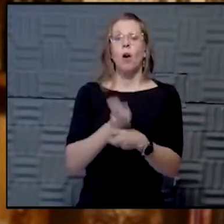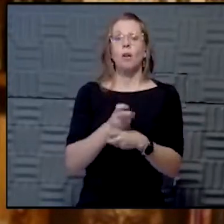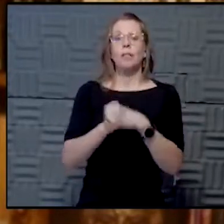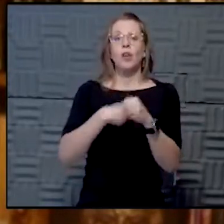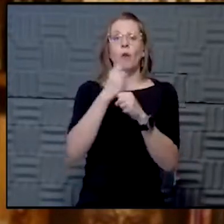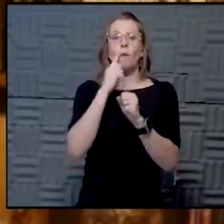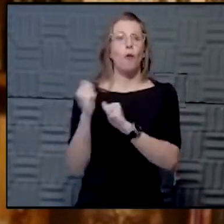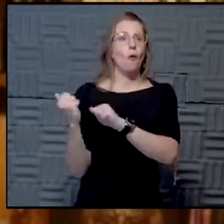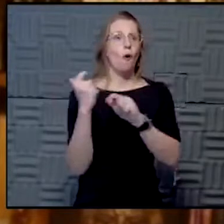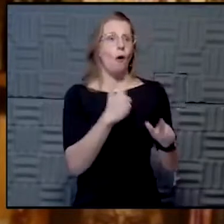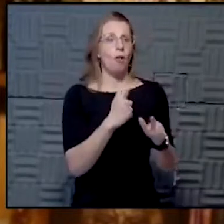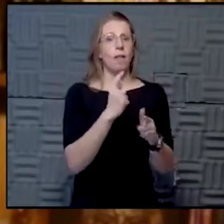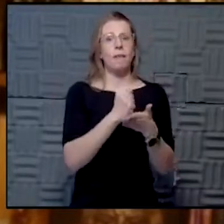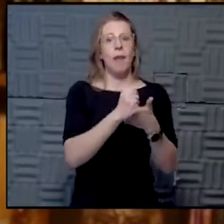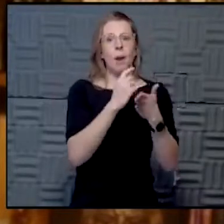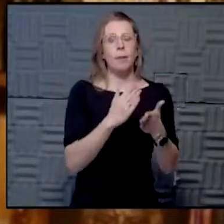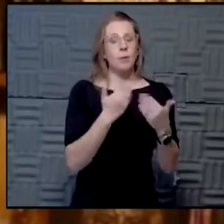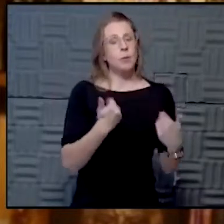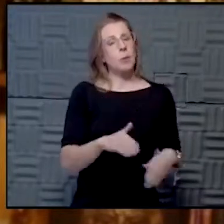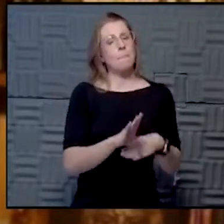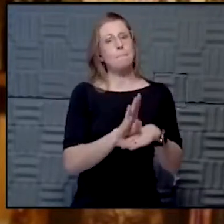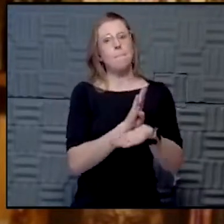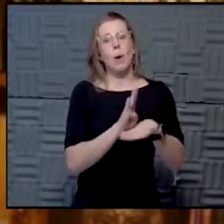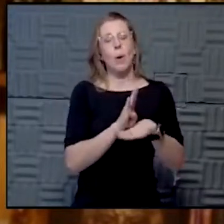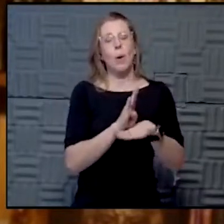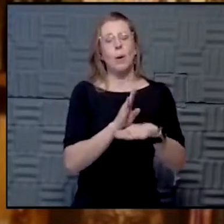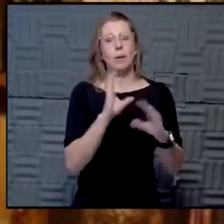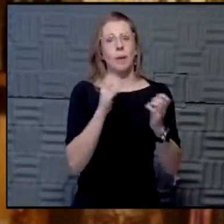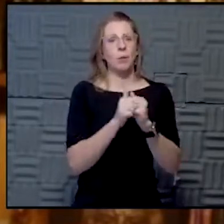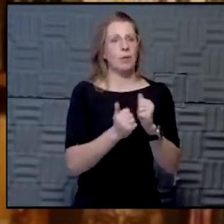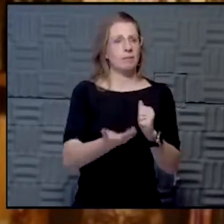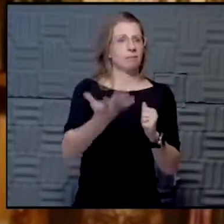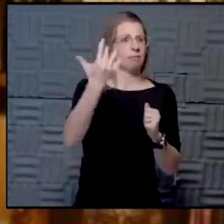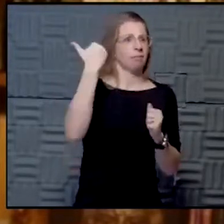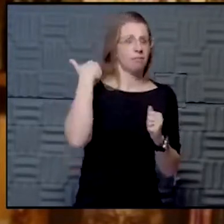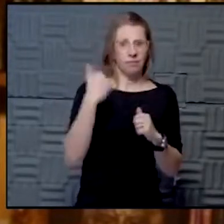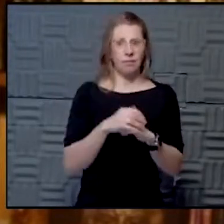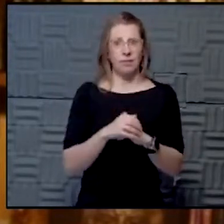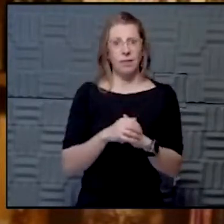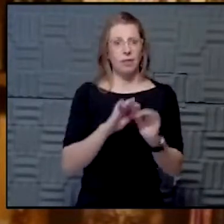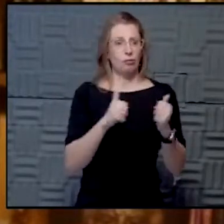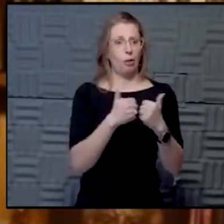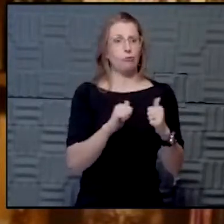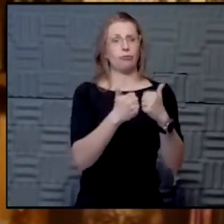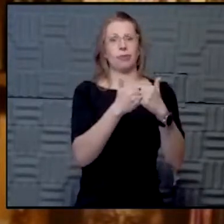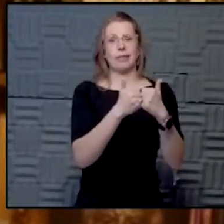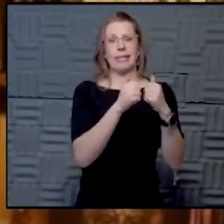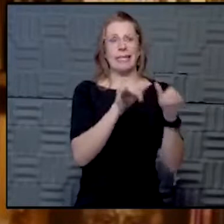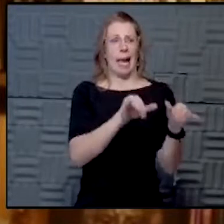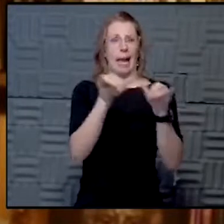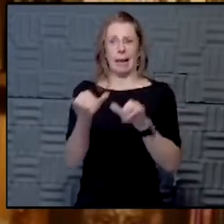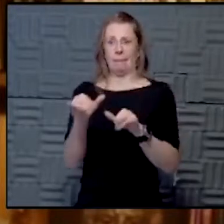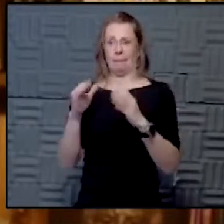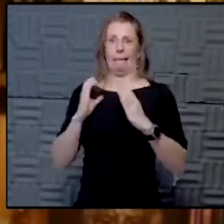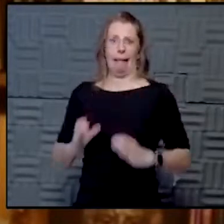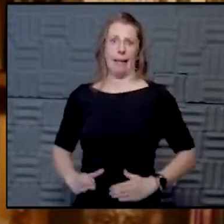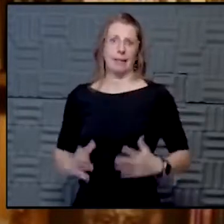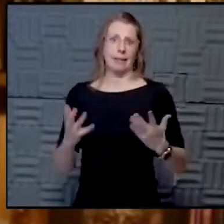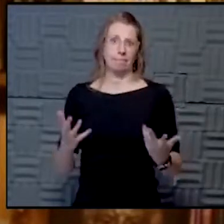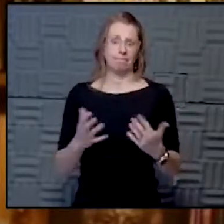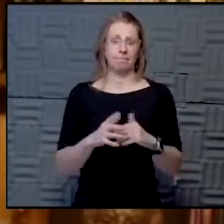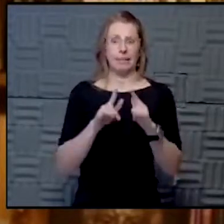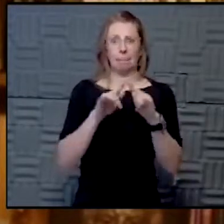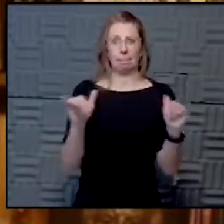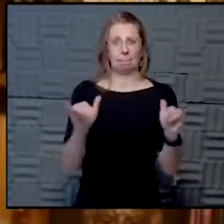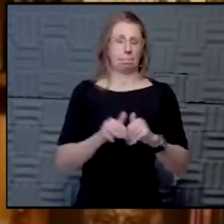included. Most therapists I know are busier than they've ever been, and they're going through the same kinds of challenges as their clients. So